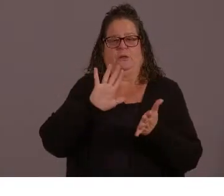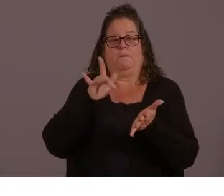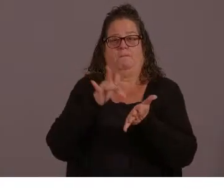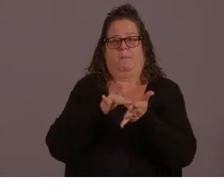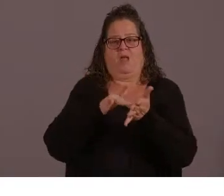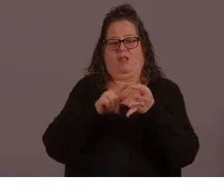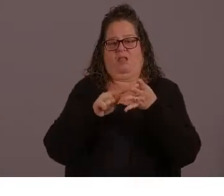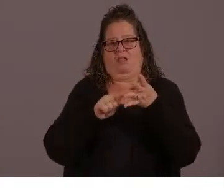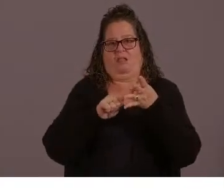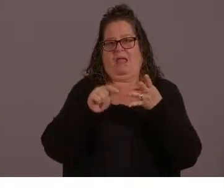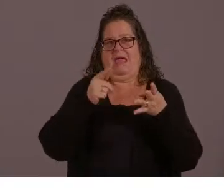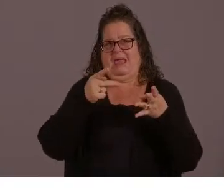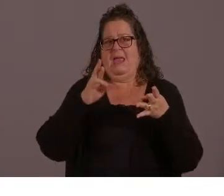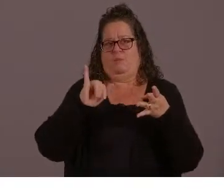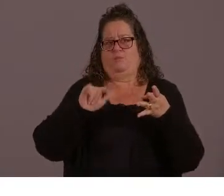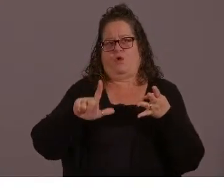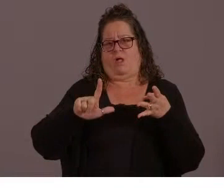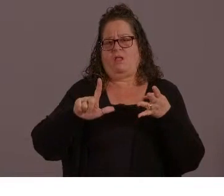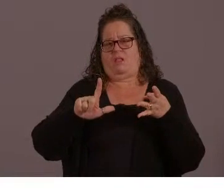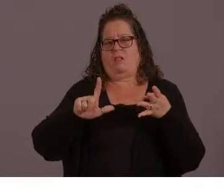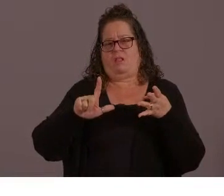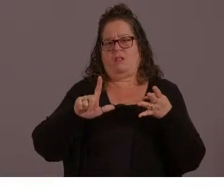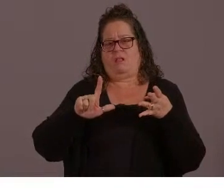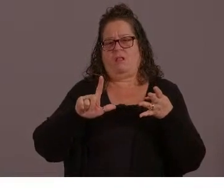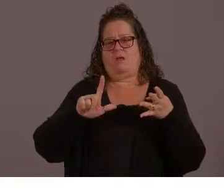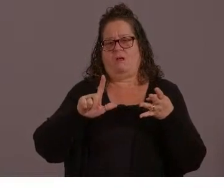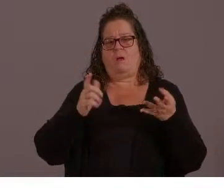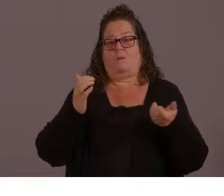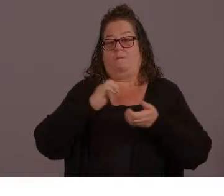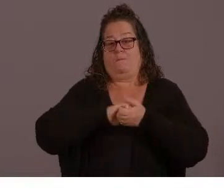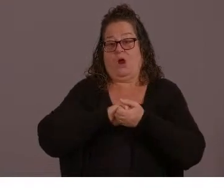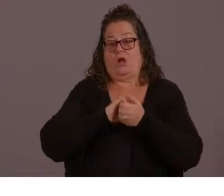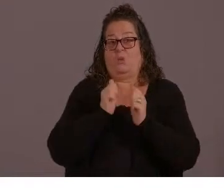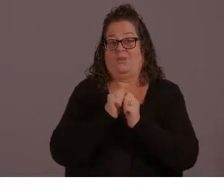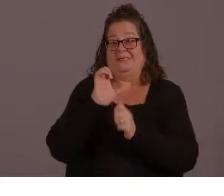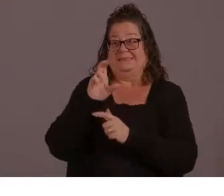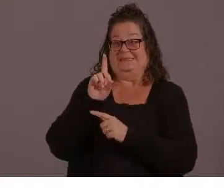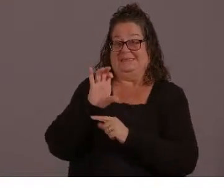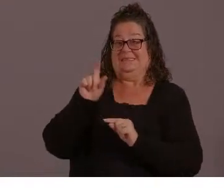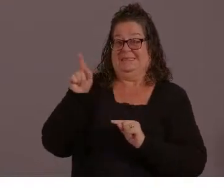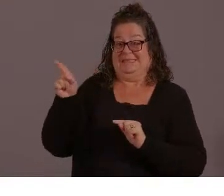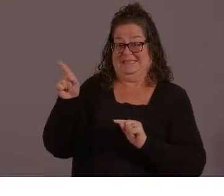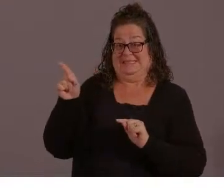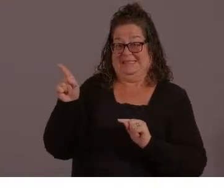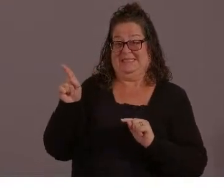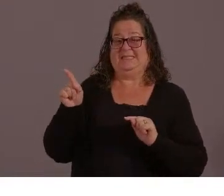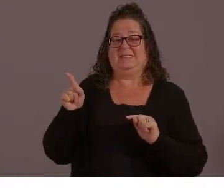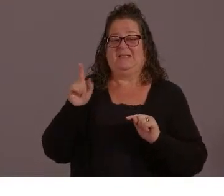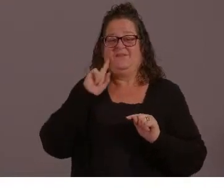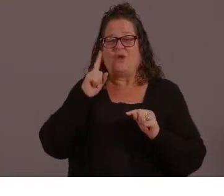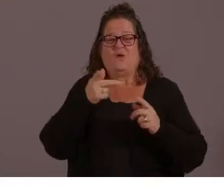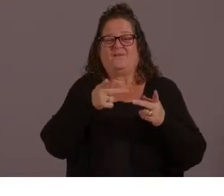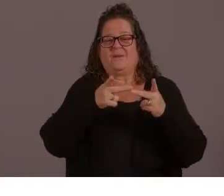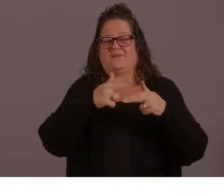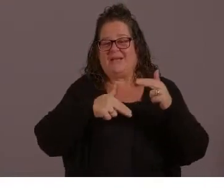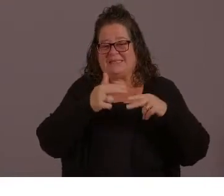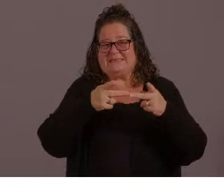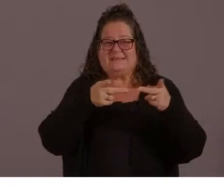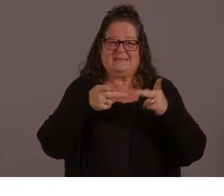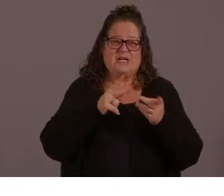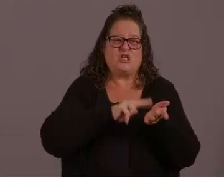the partnership with the CDC Pharmacy Partnership for Long-Term Care. This was with Walgreens and CVS. They